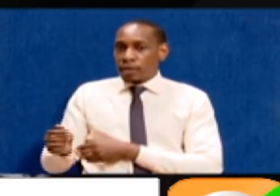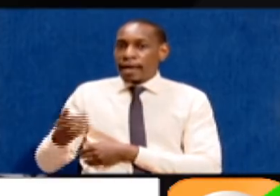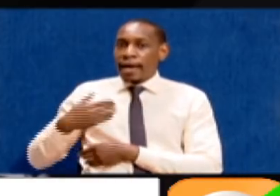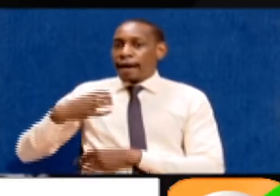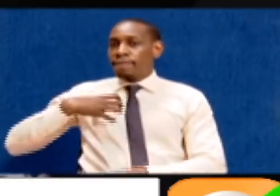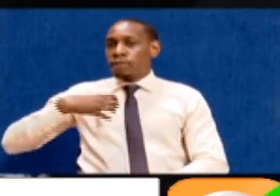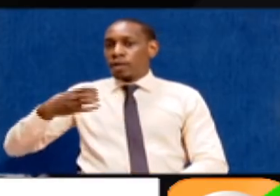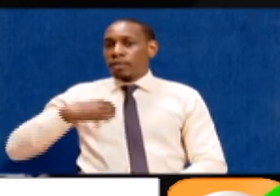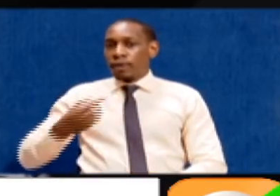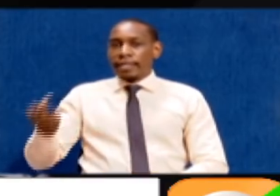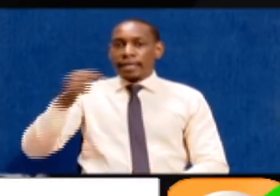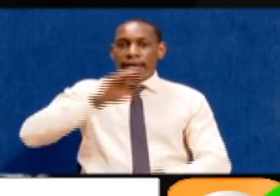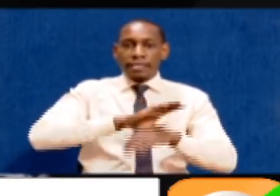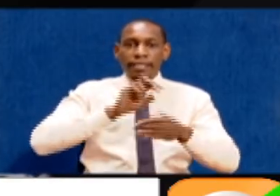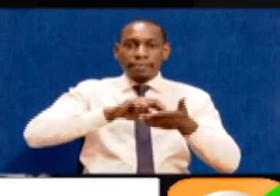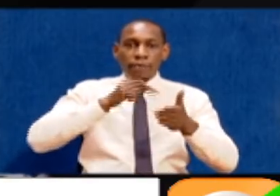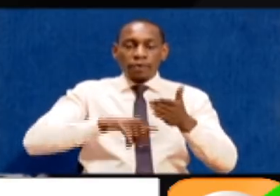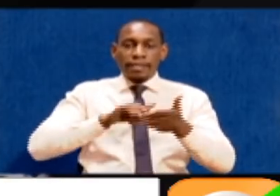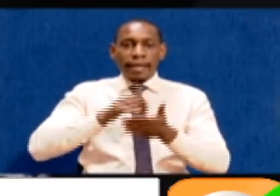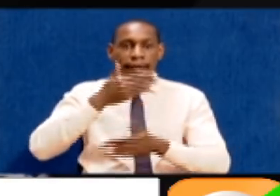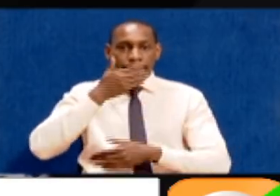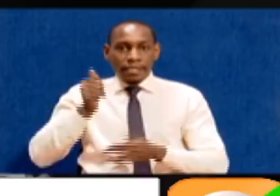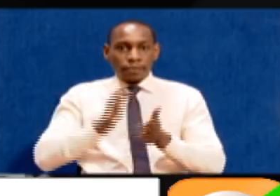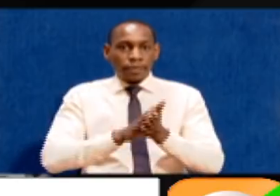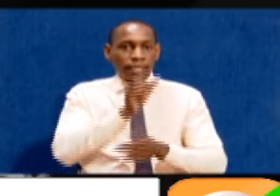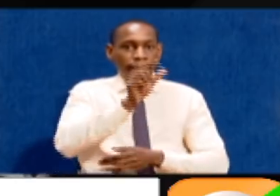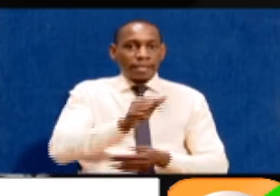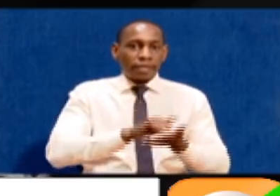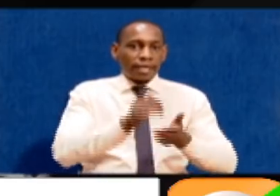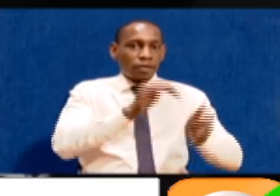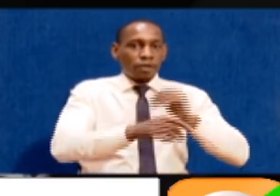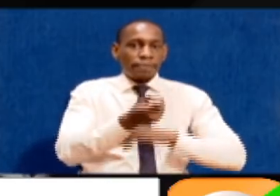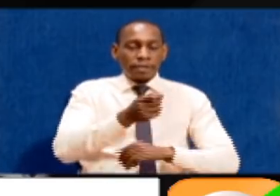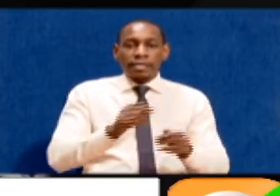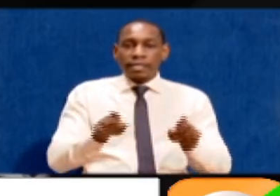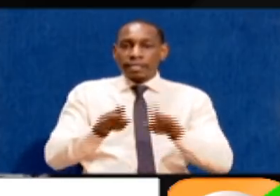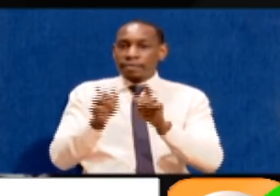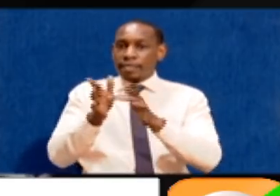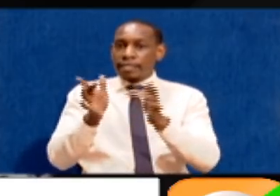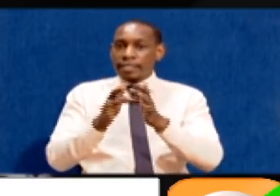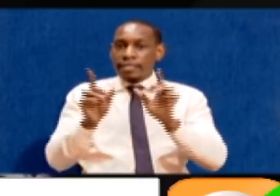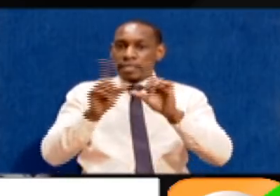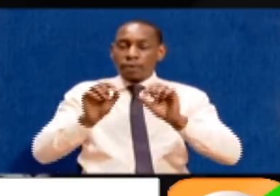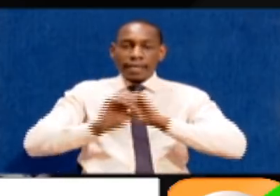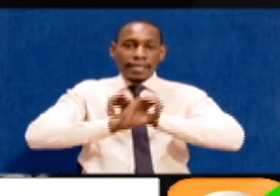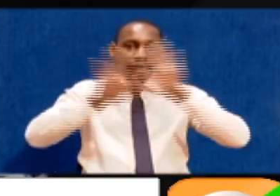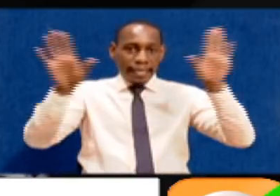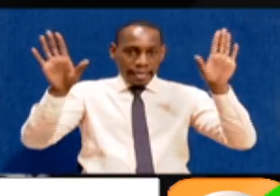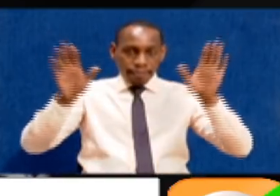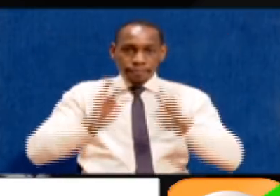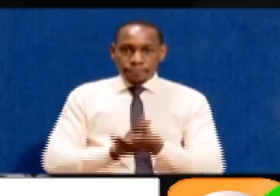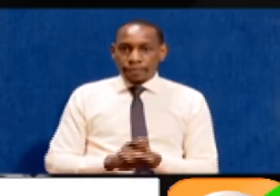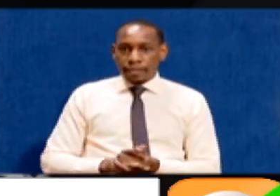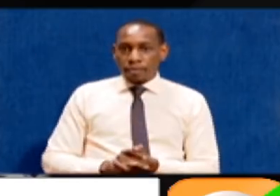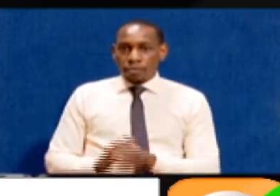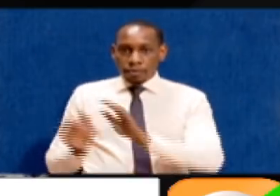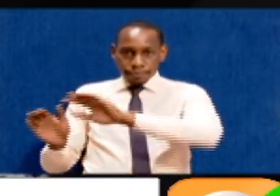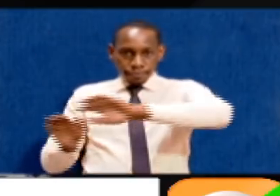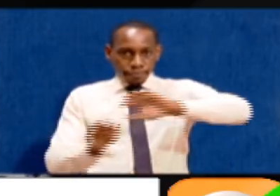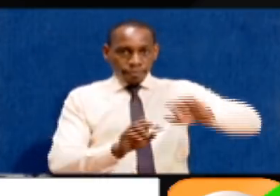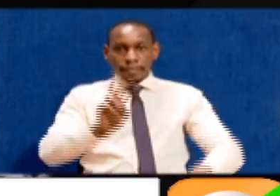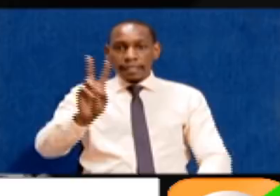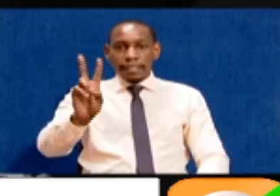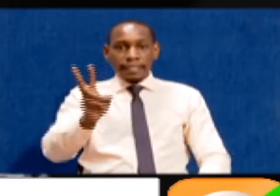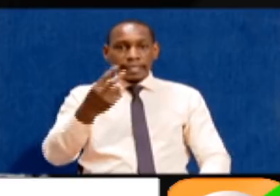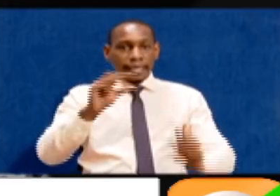big money does not mean that he's better than the person who is giving less. Jesus made that very clear. The second group that we